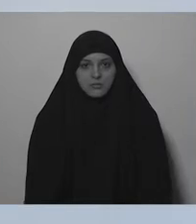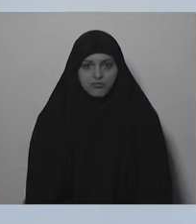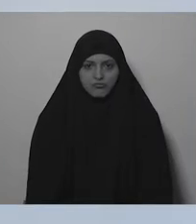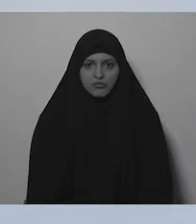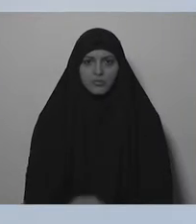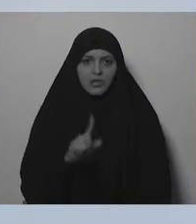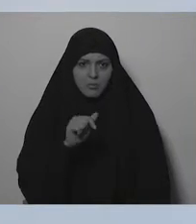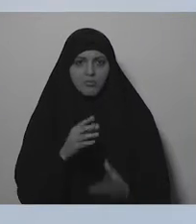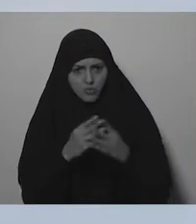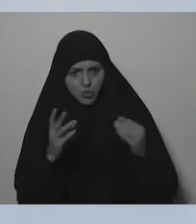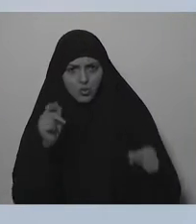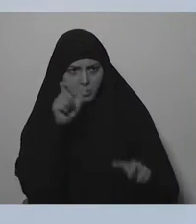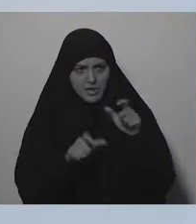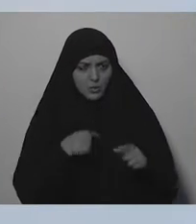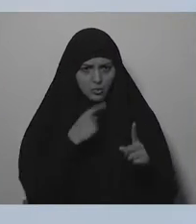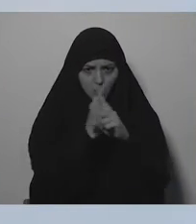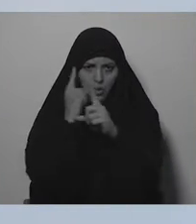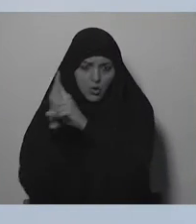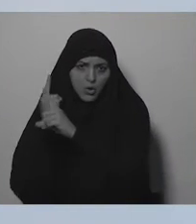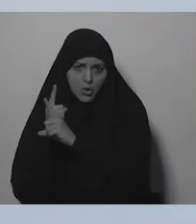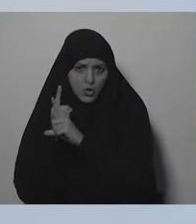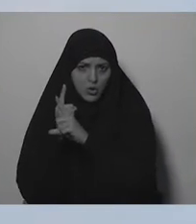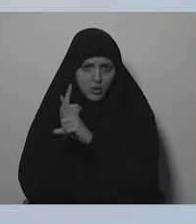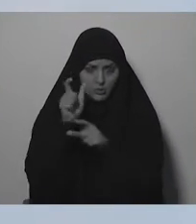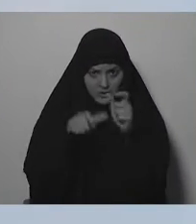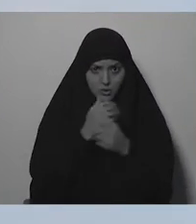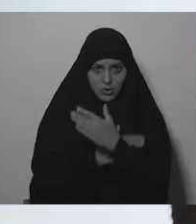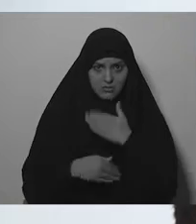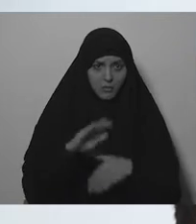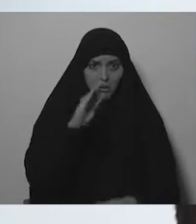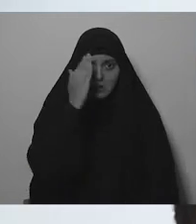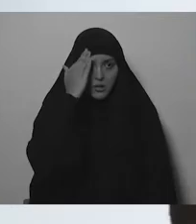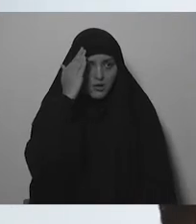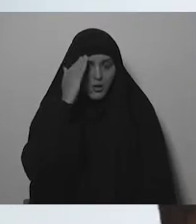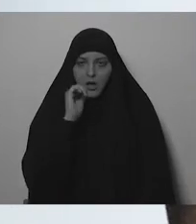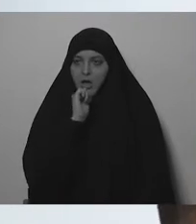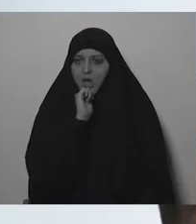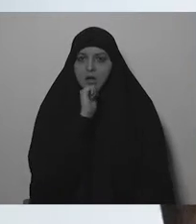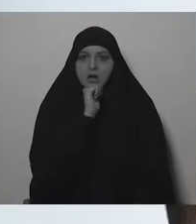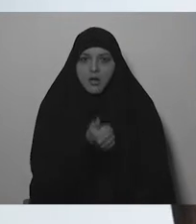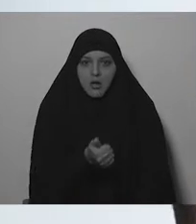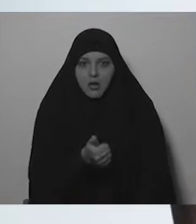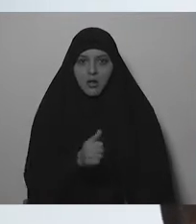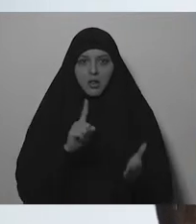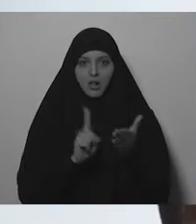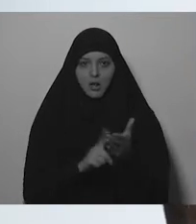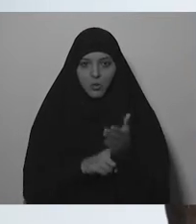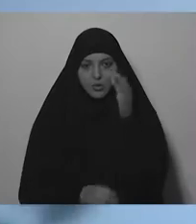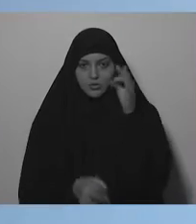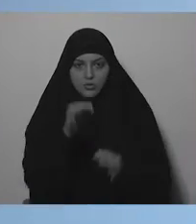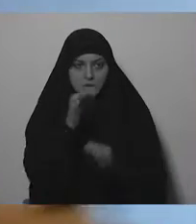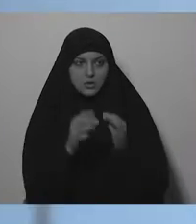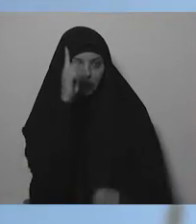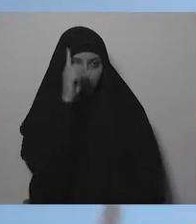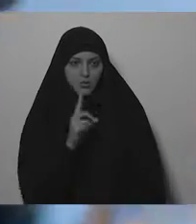The majority of people we visited, they didn't know anything about legal and